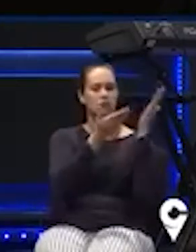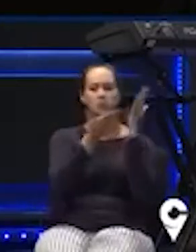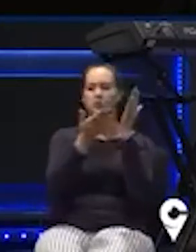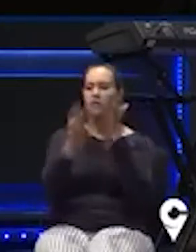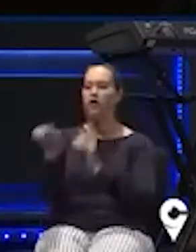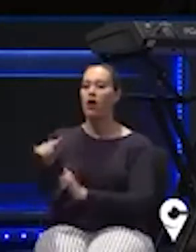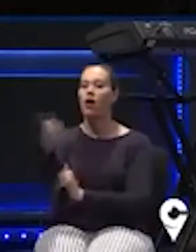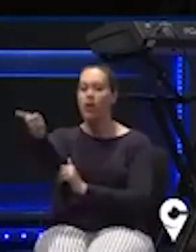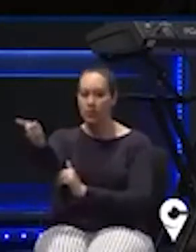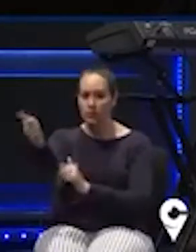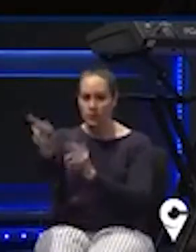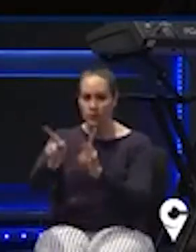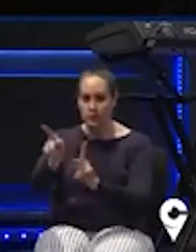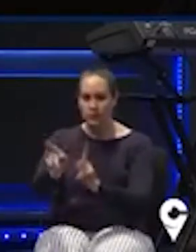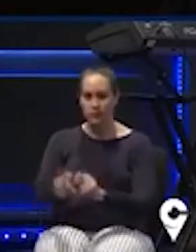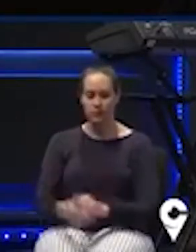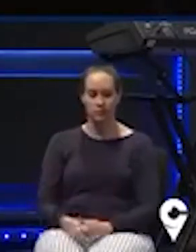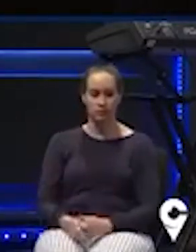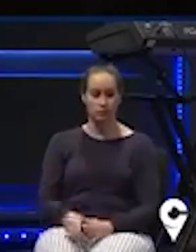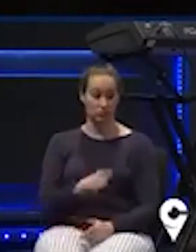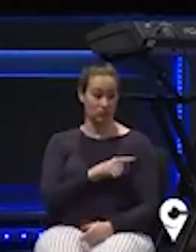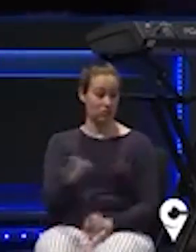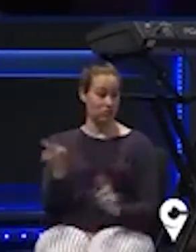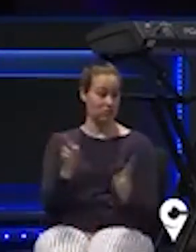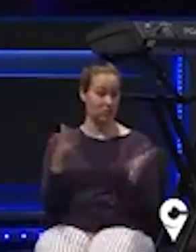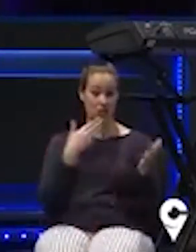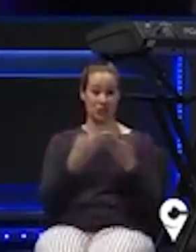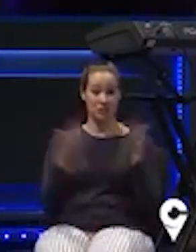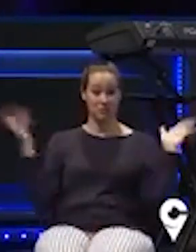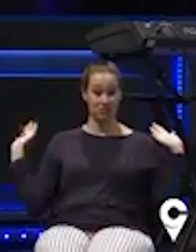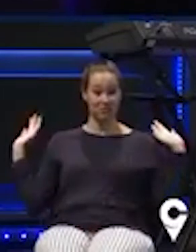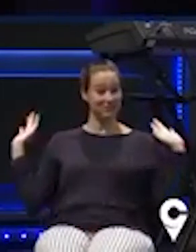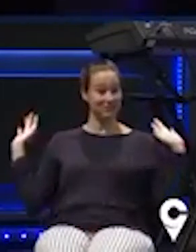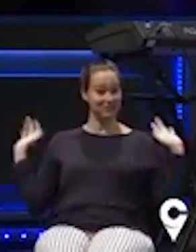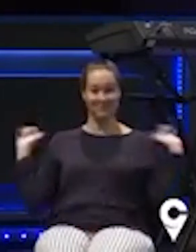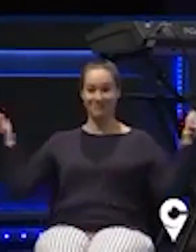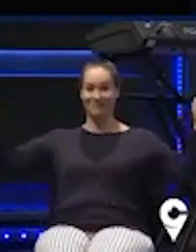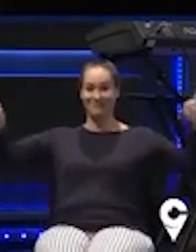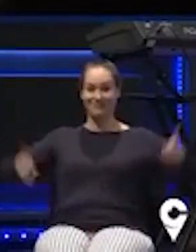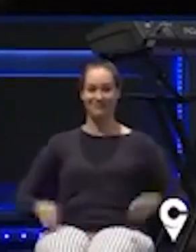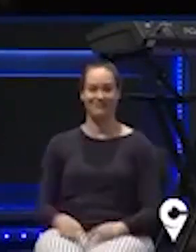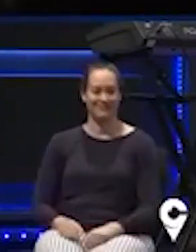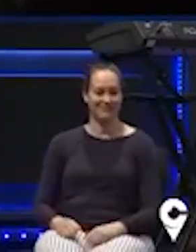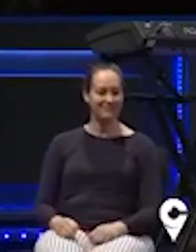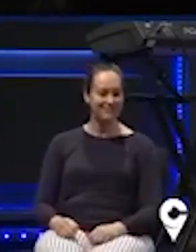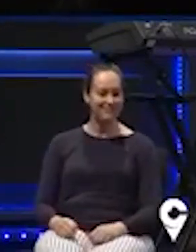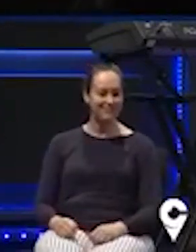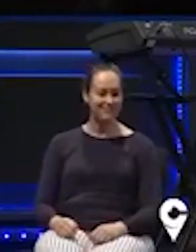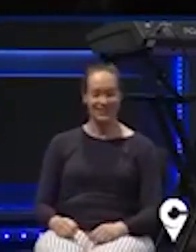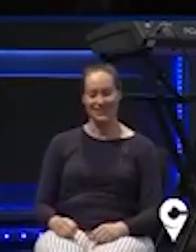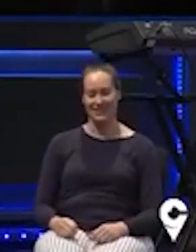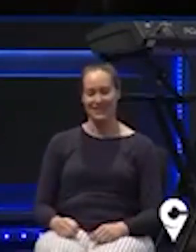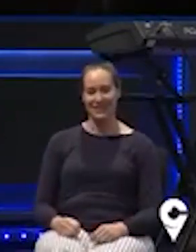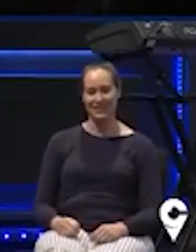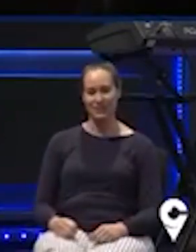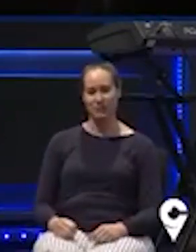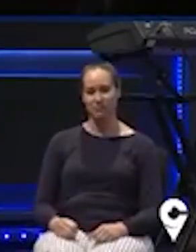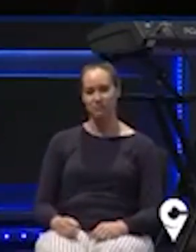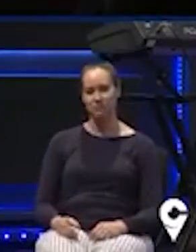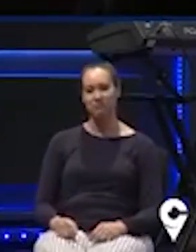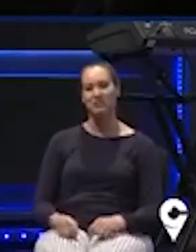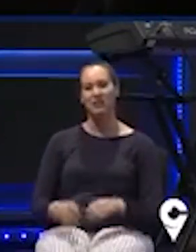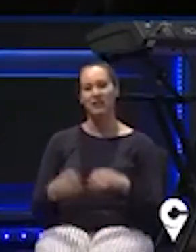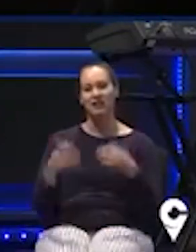Y'all good? All right, well, let's head over this. That ain't gonna happen. The